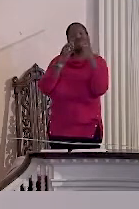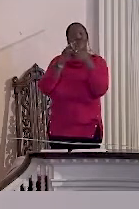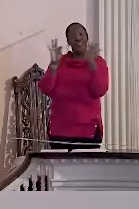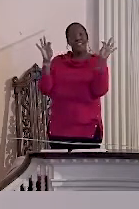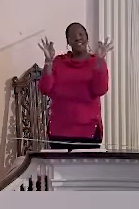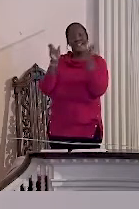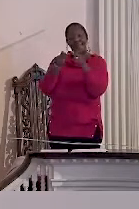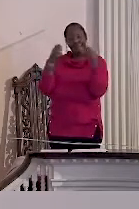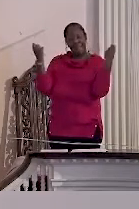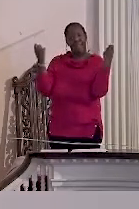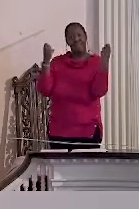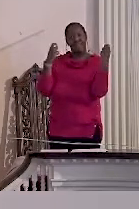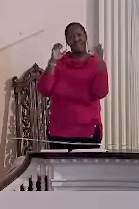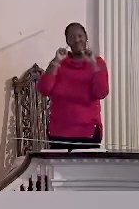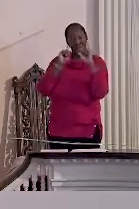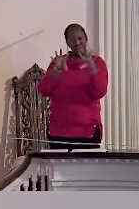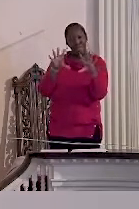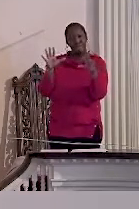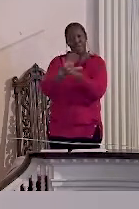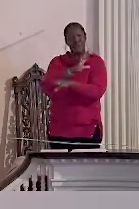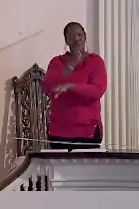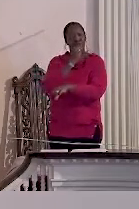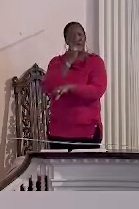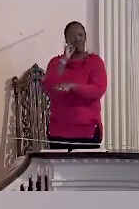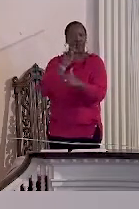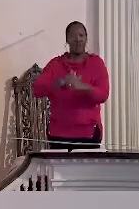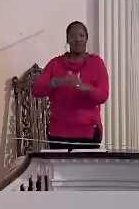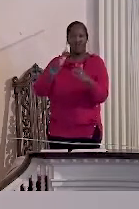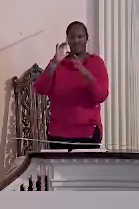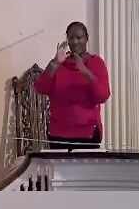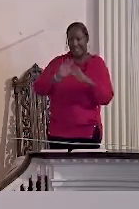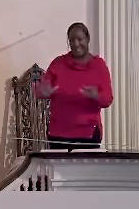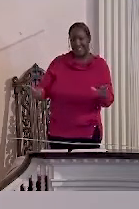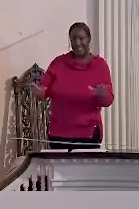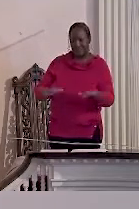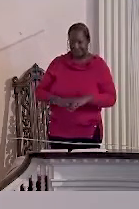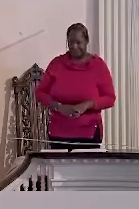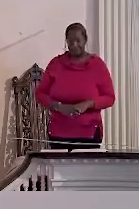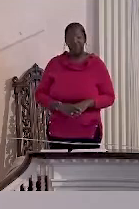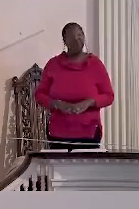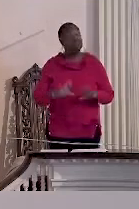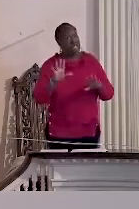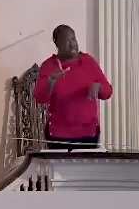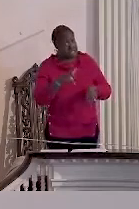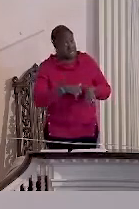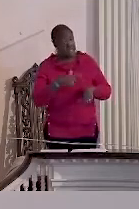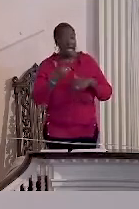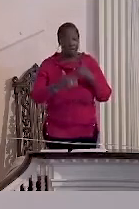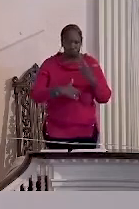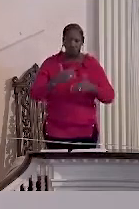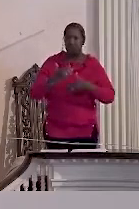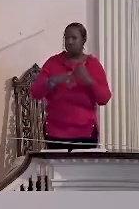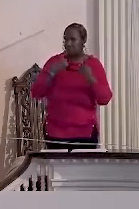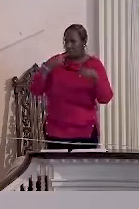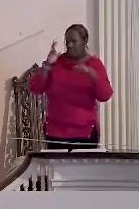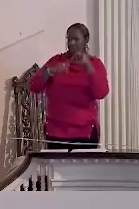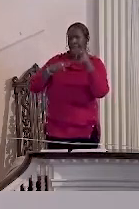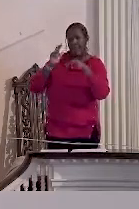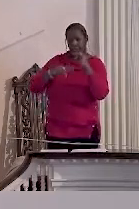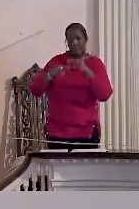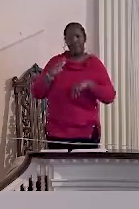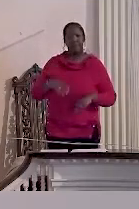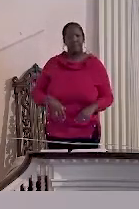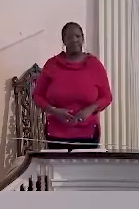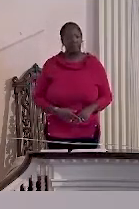for hungry kids. It took a while for the little free pantry to be built. First, Emilio needed